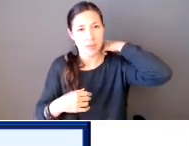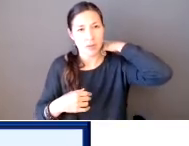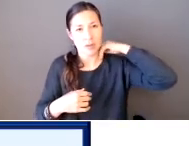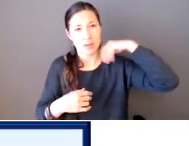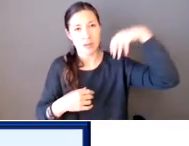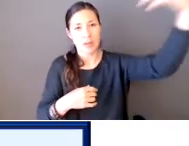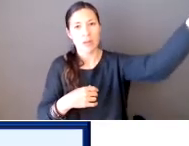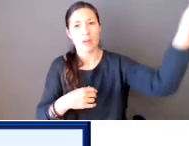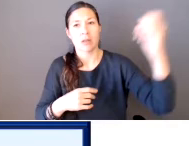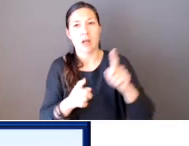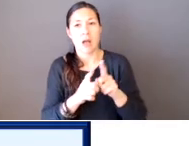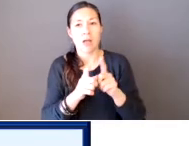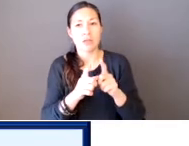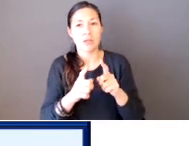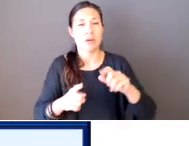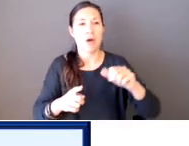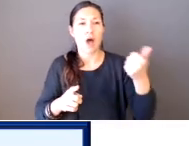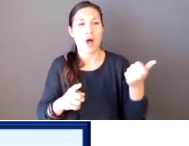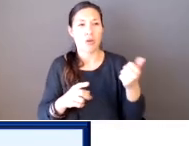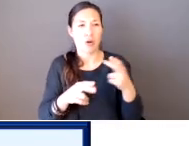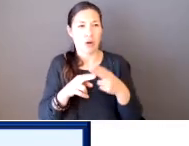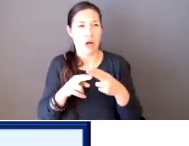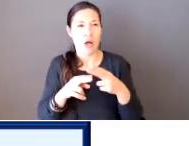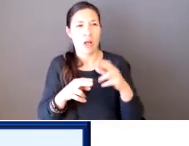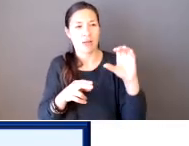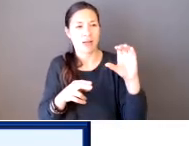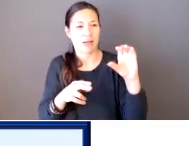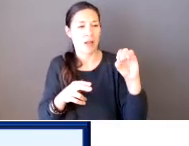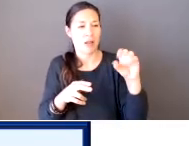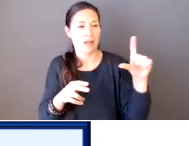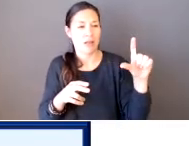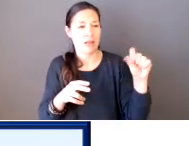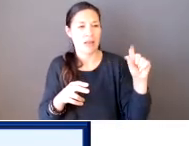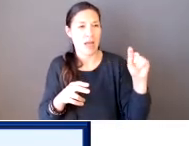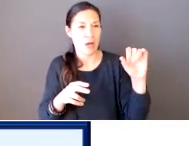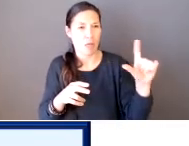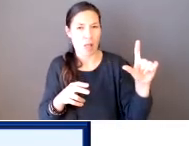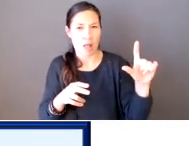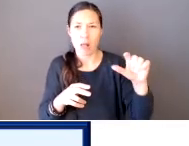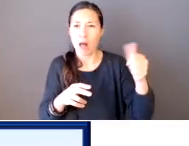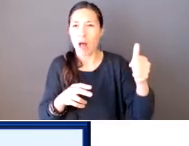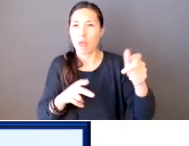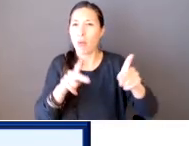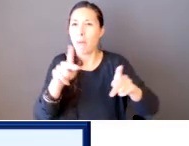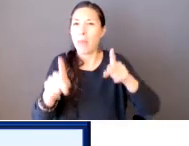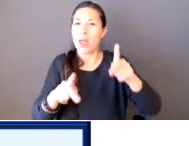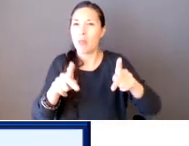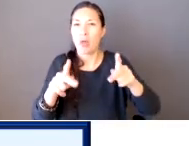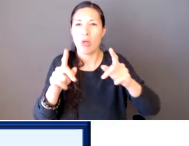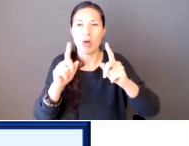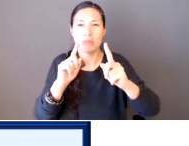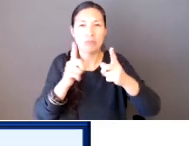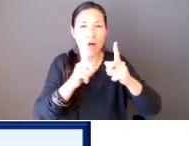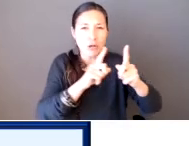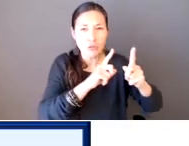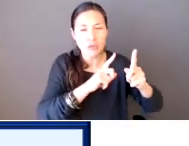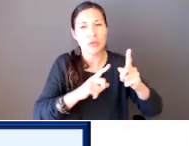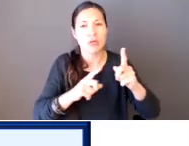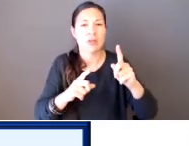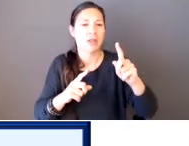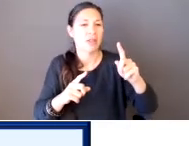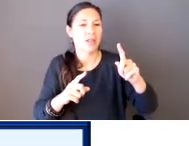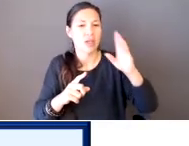our collaterals. It's critical to assess the situation. Everybody has a version of their story, like Jonathan talked about